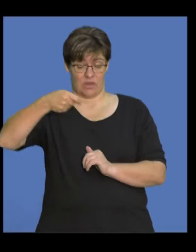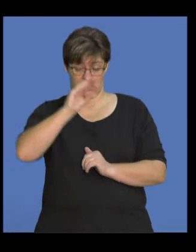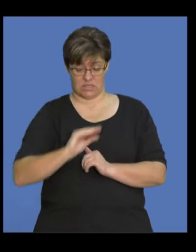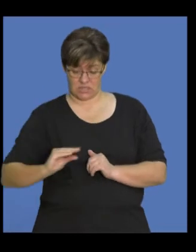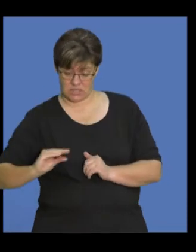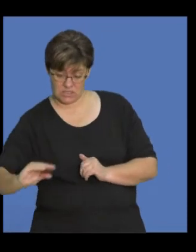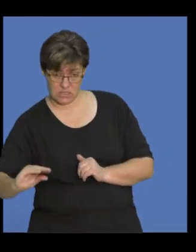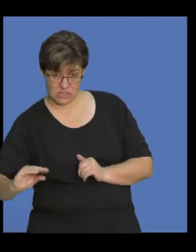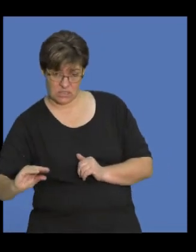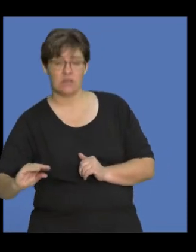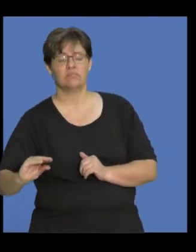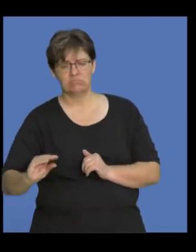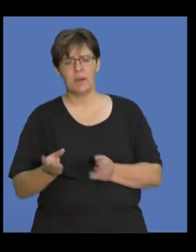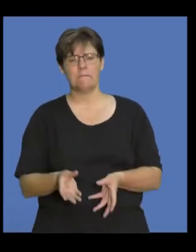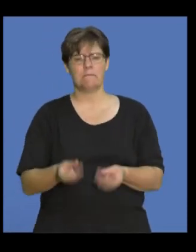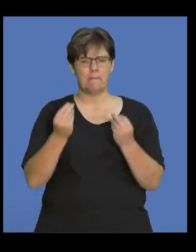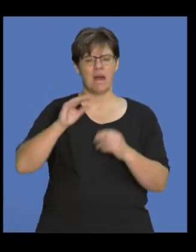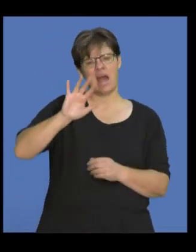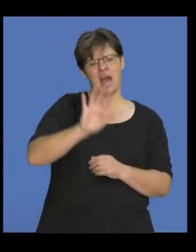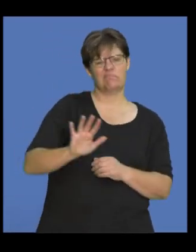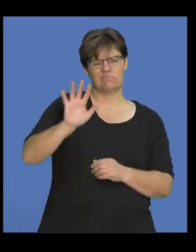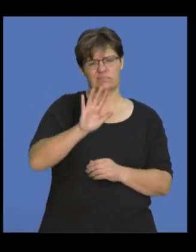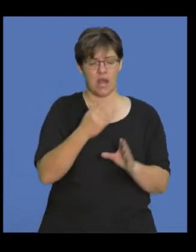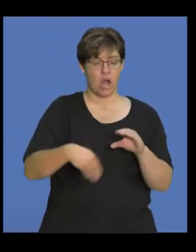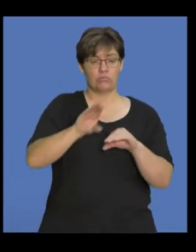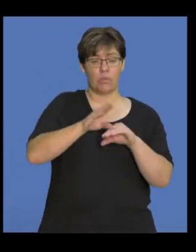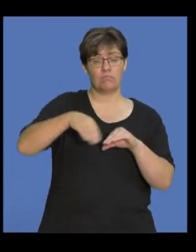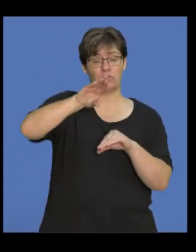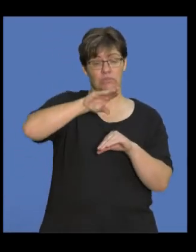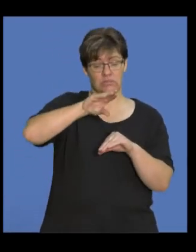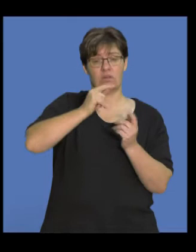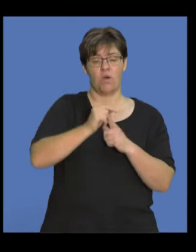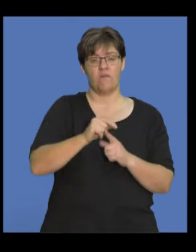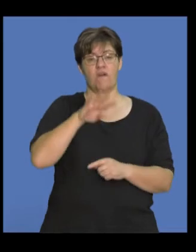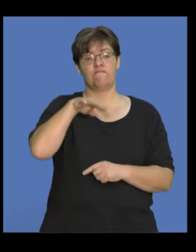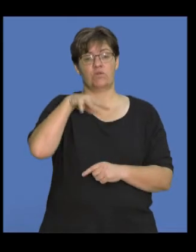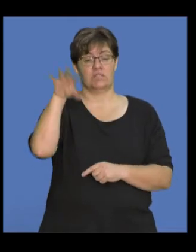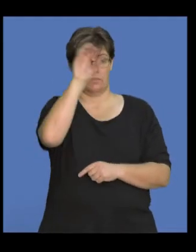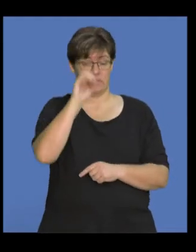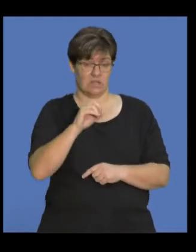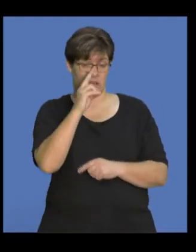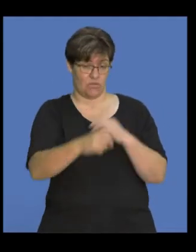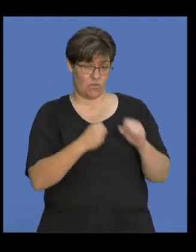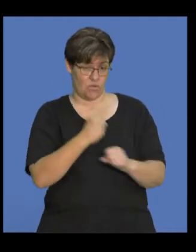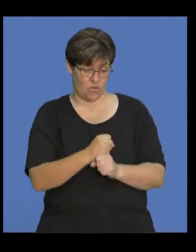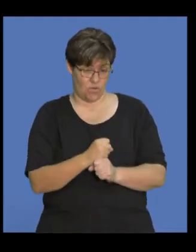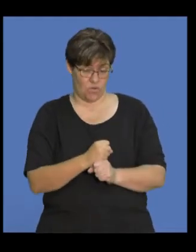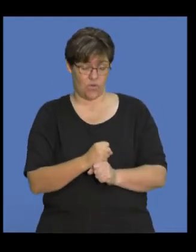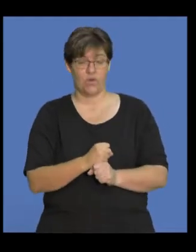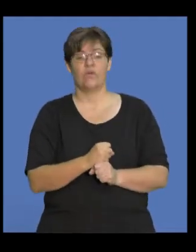He managed to secure an average compound interest rate of 14% per